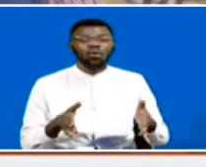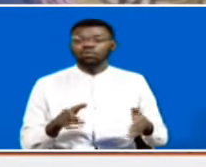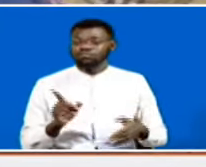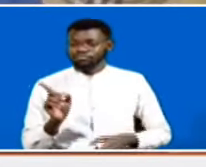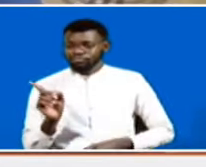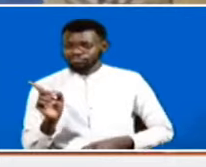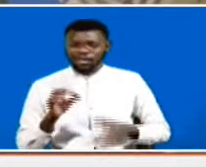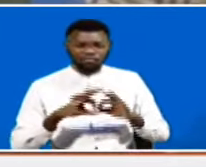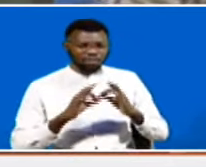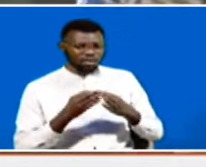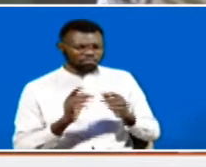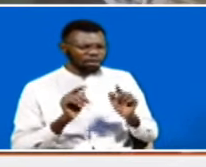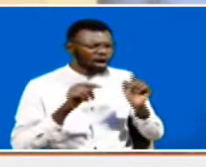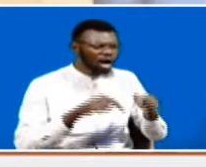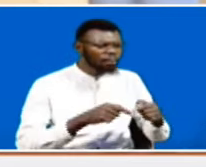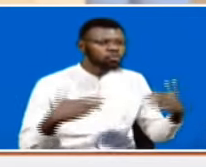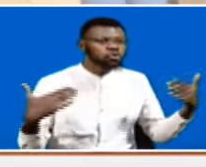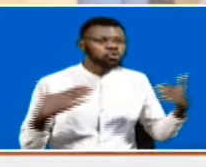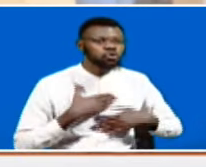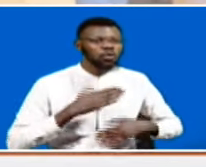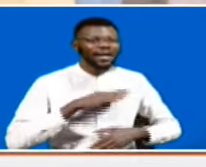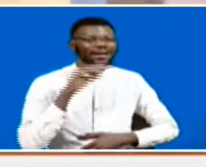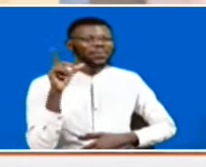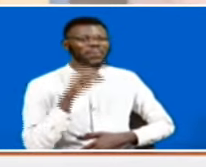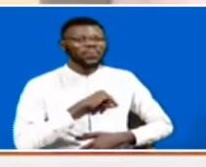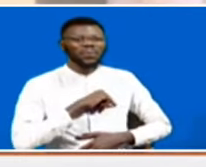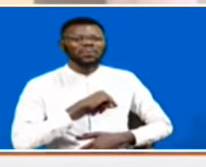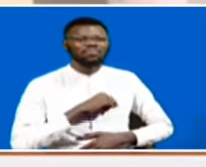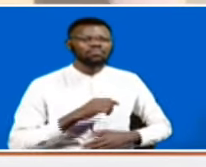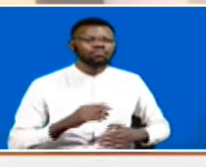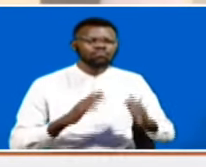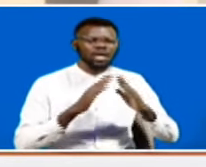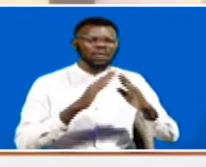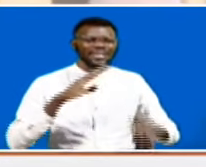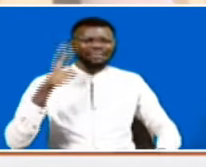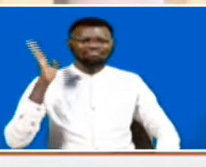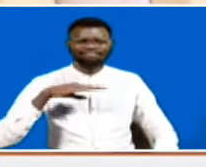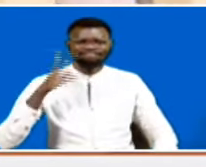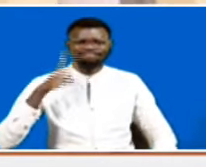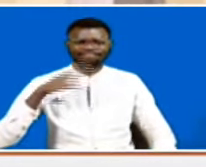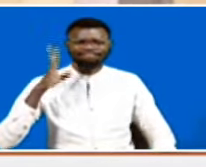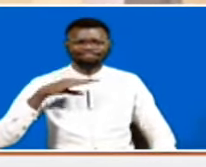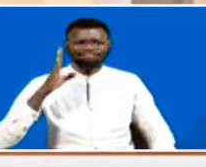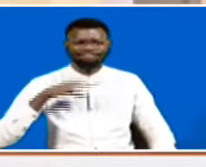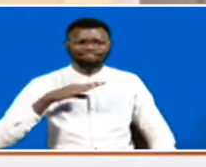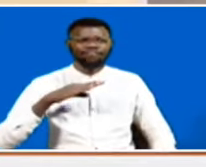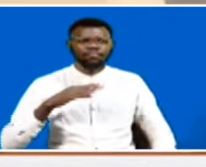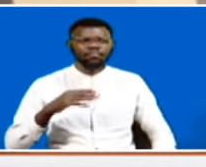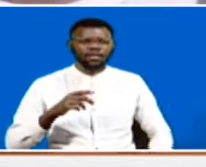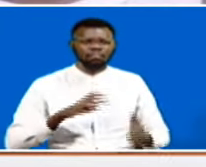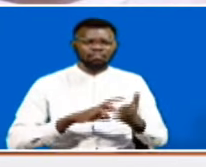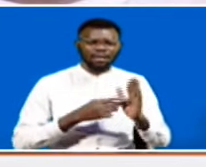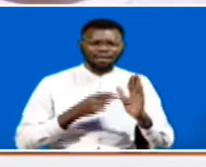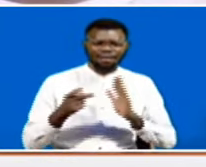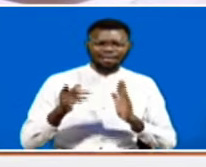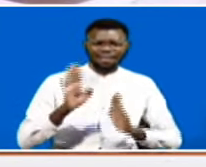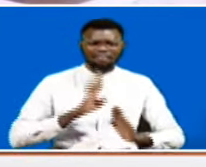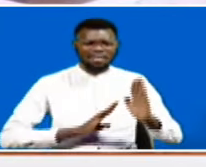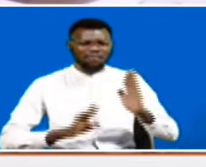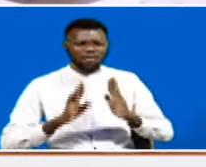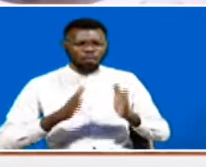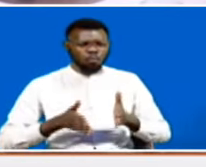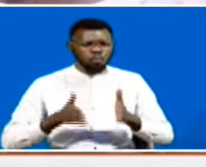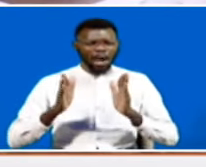died. On arrival here, a full stench confirmed their worst fears in what appears to be a cultic behavior. Antia